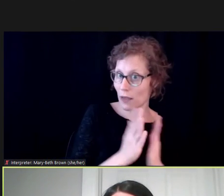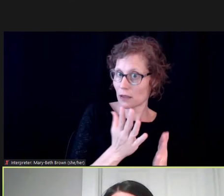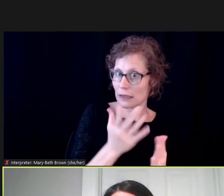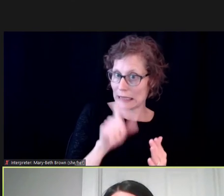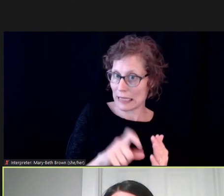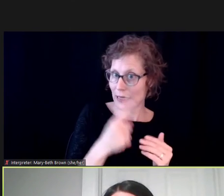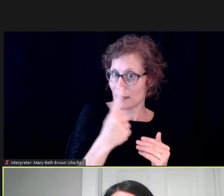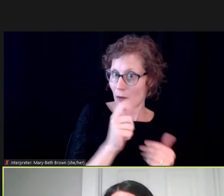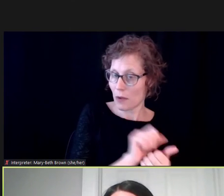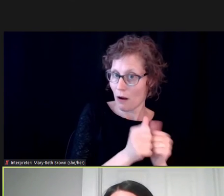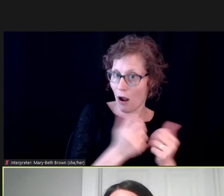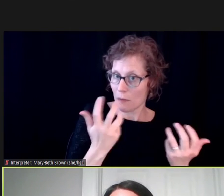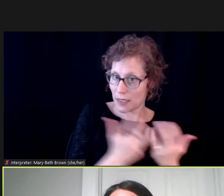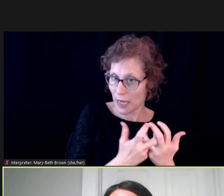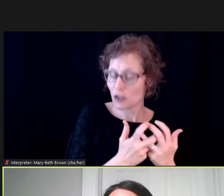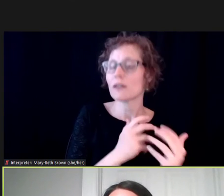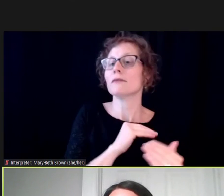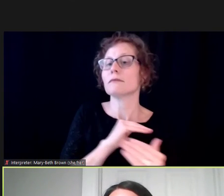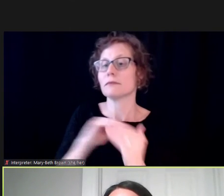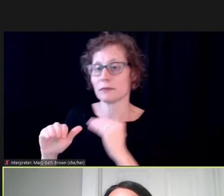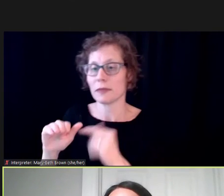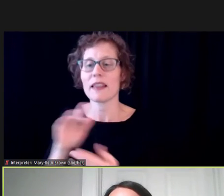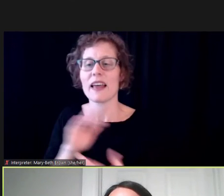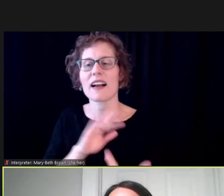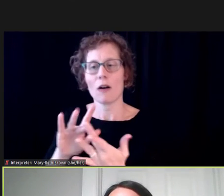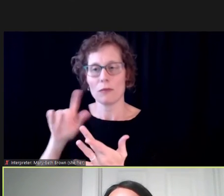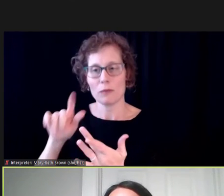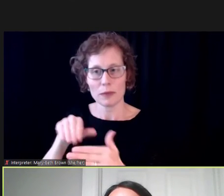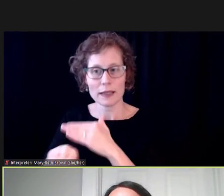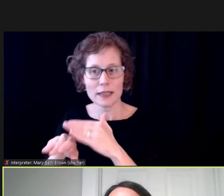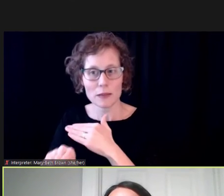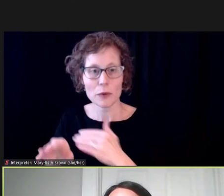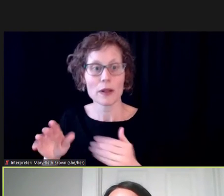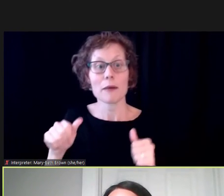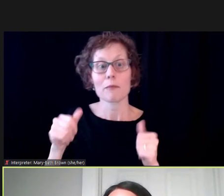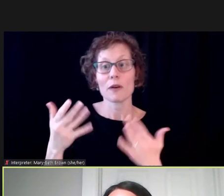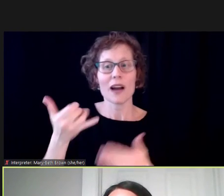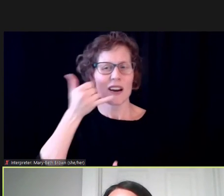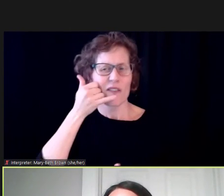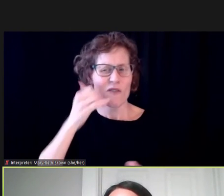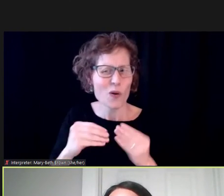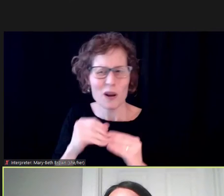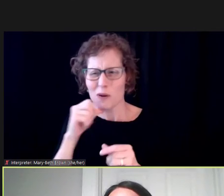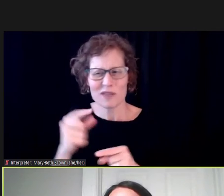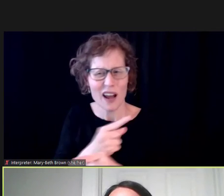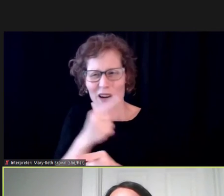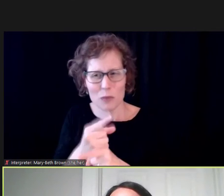needs to be accessible. For example, providing a phone number would not be appropriate.